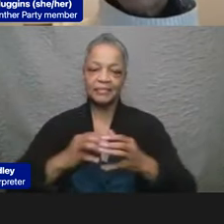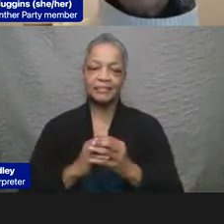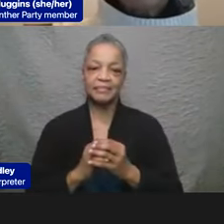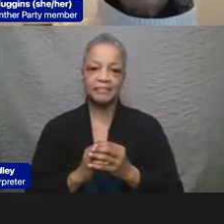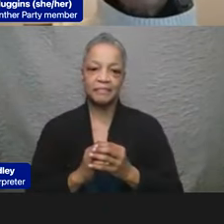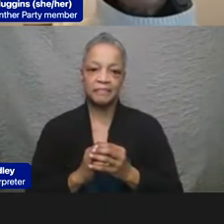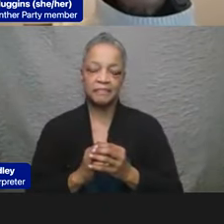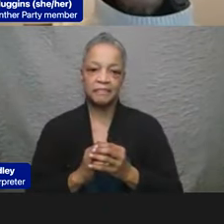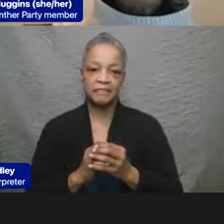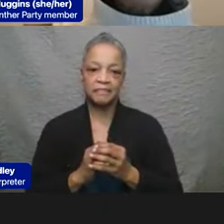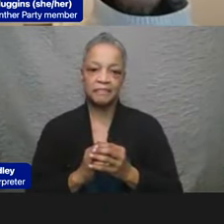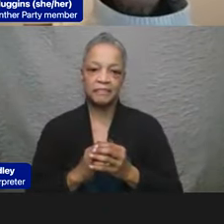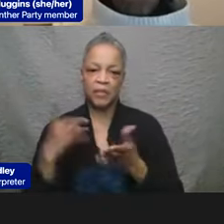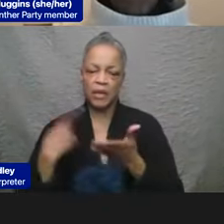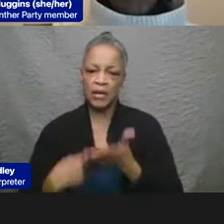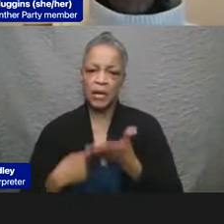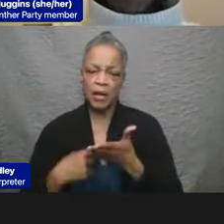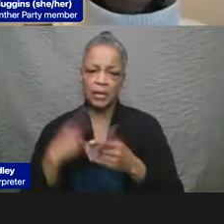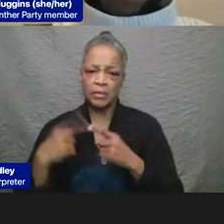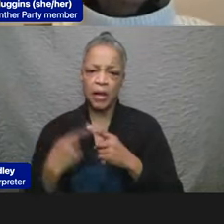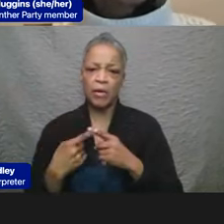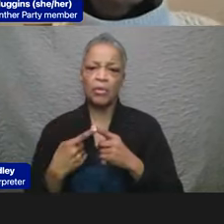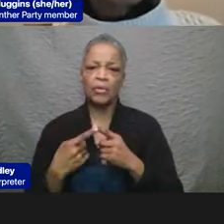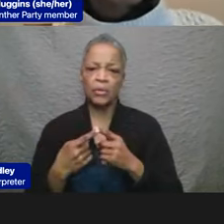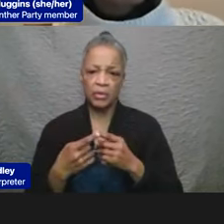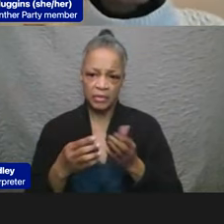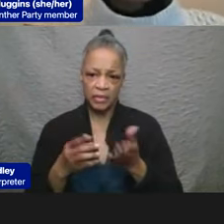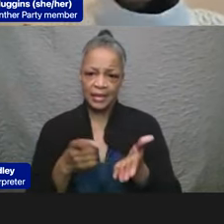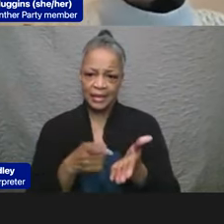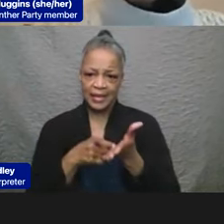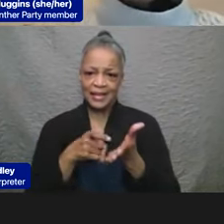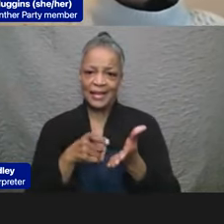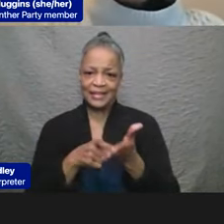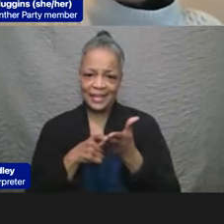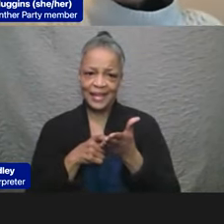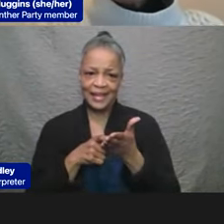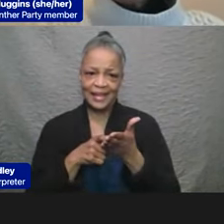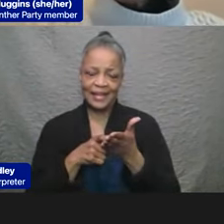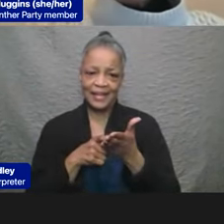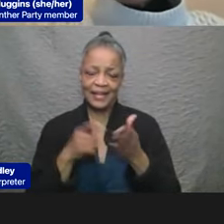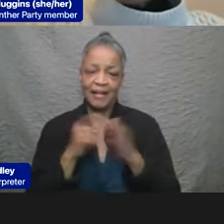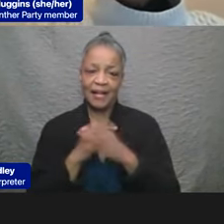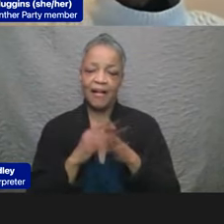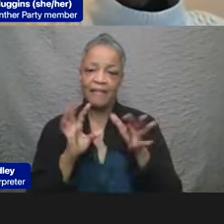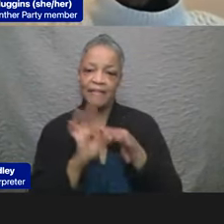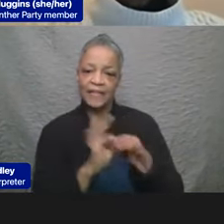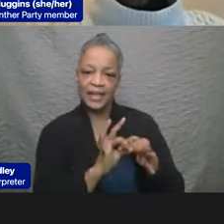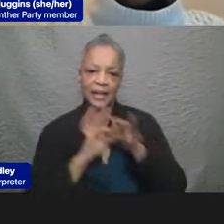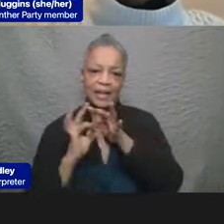about the necessity for interconnected